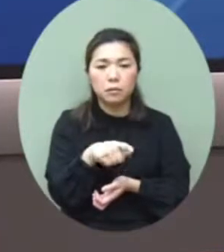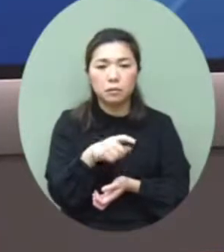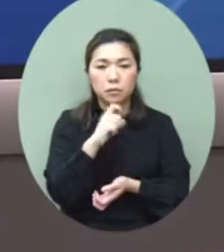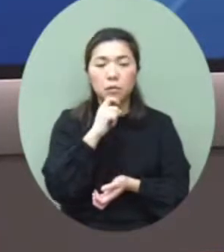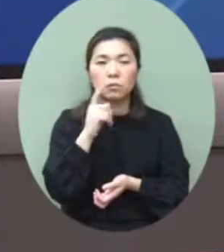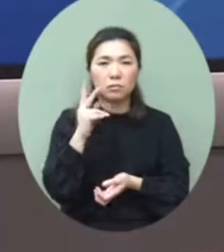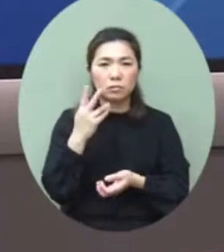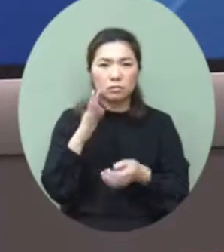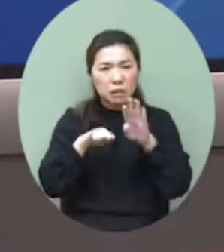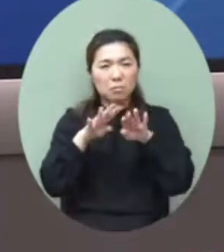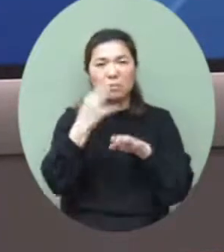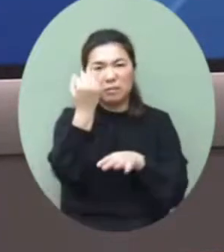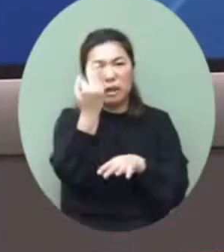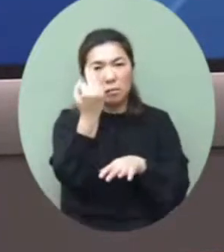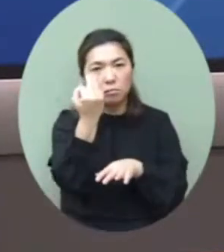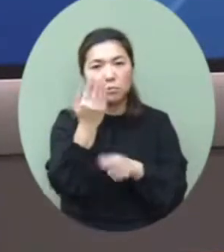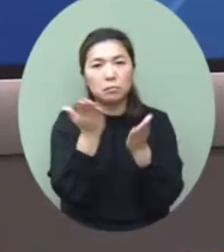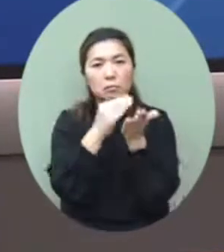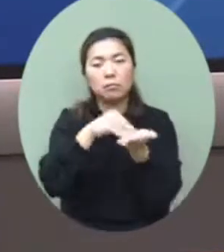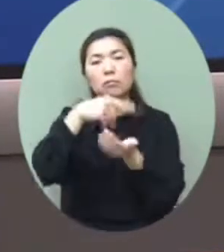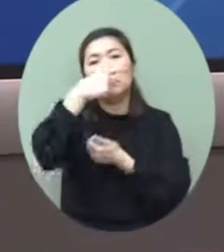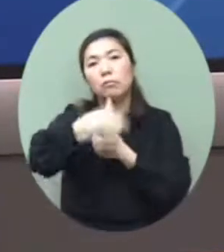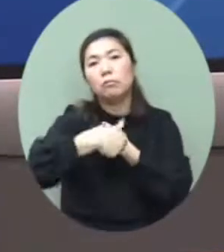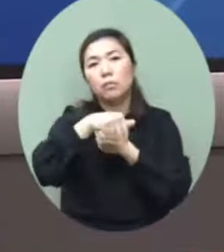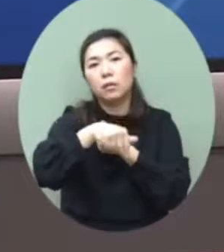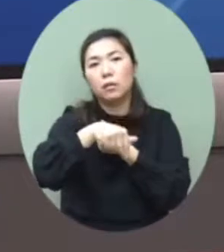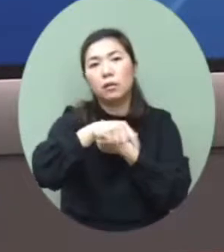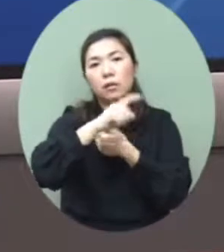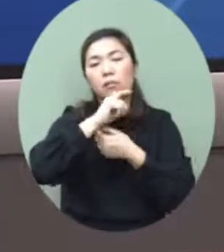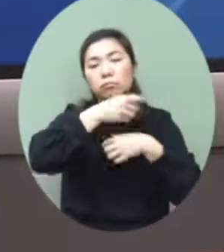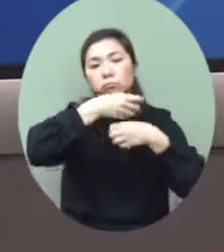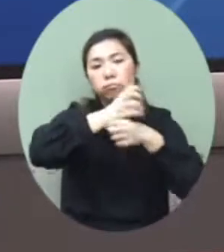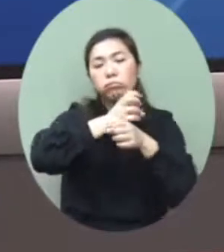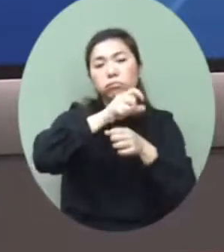provide nasal samples.